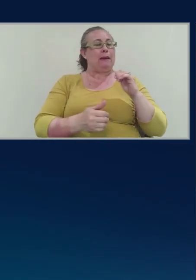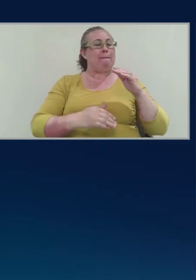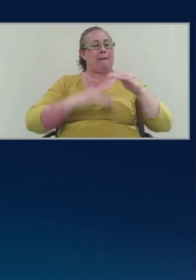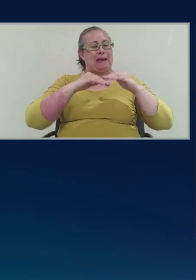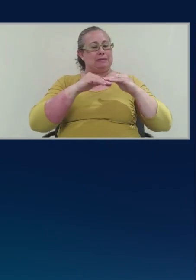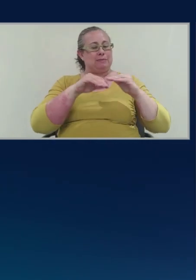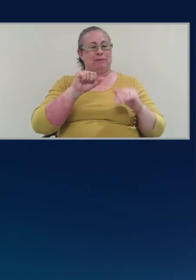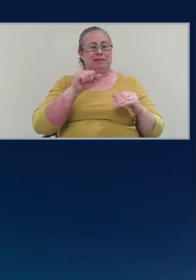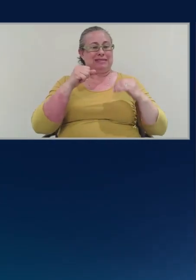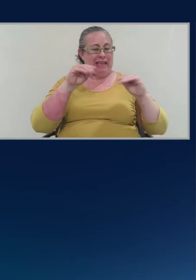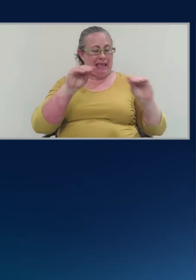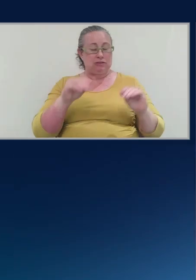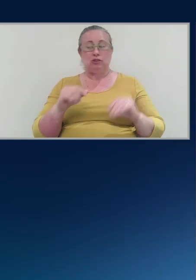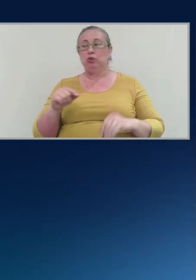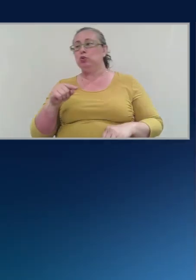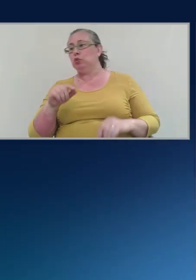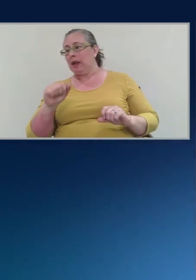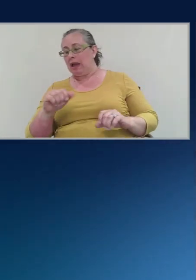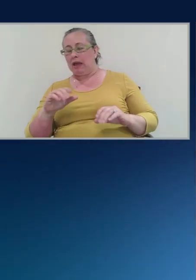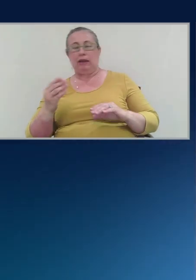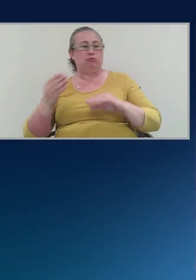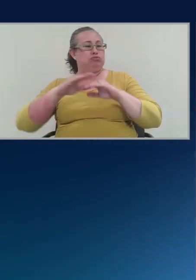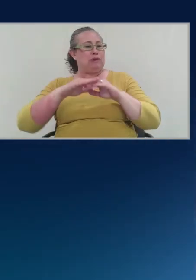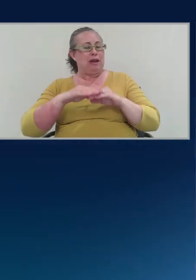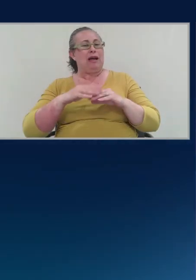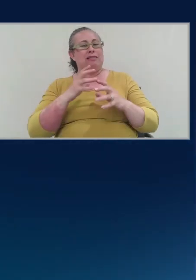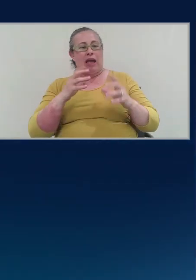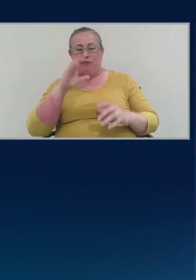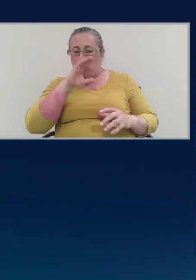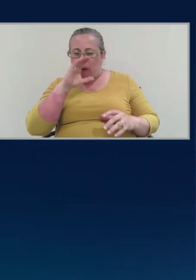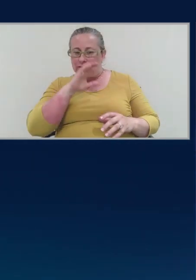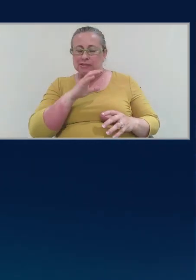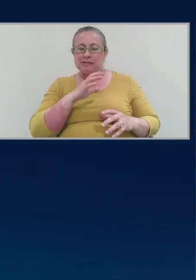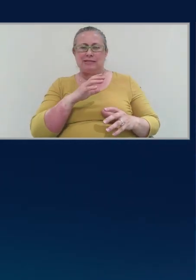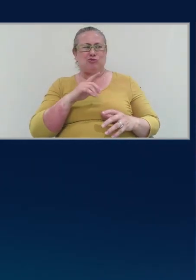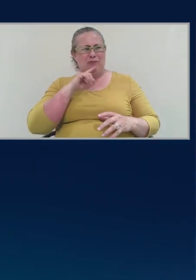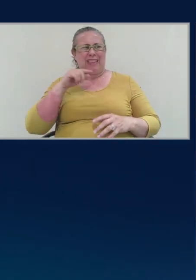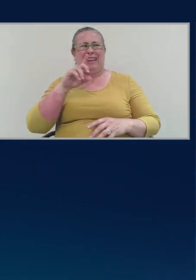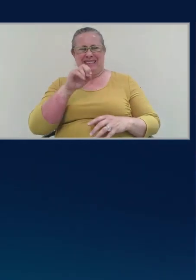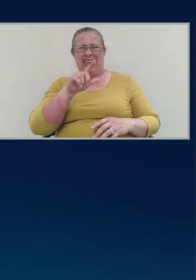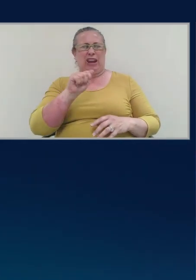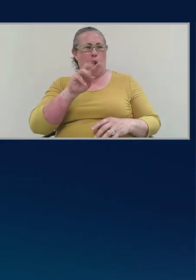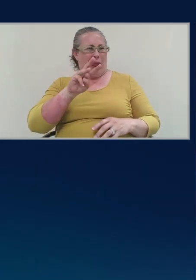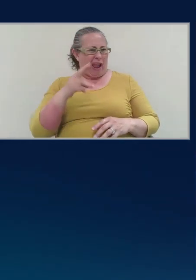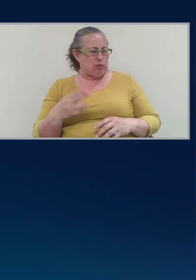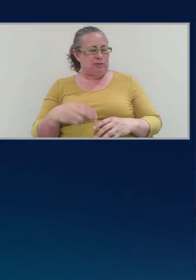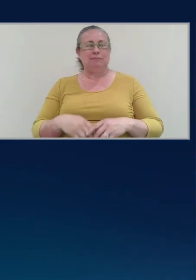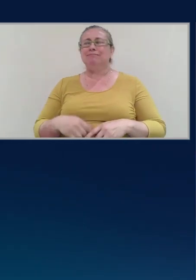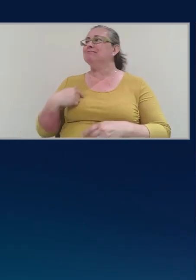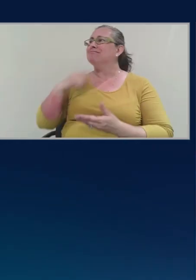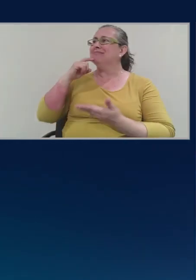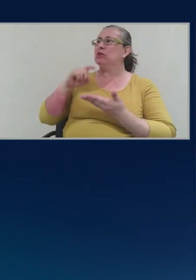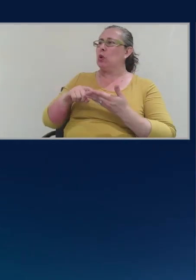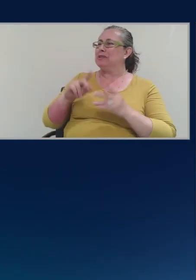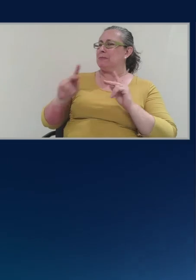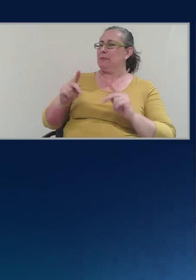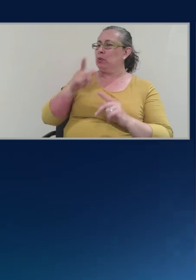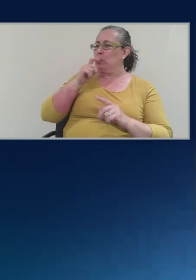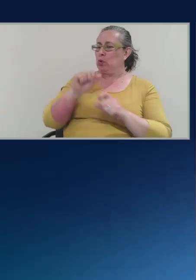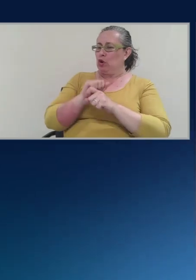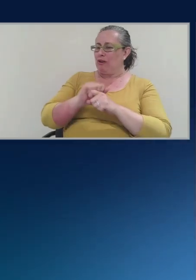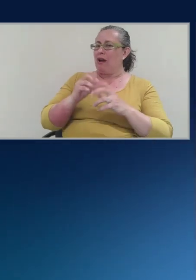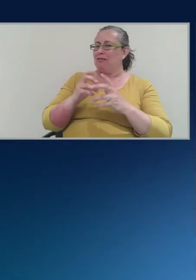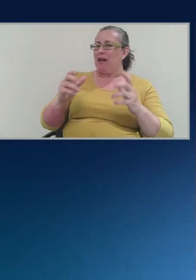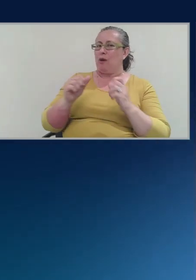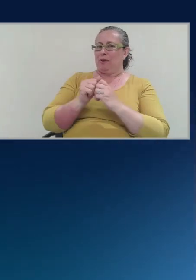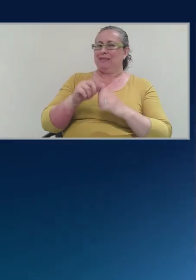like a lot of query, a lot of powers. It's a data warehouse. Exactly. Yeah. Now, I've noticed people who work a lot with data, they like structure.